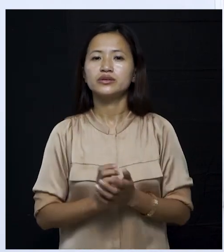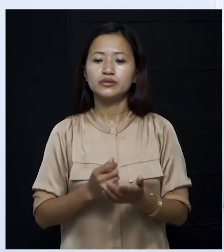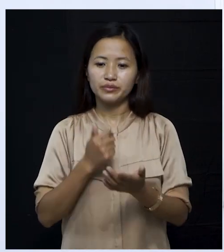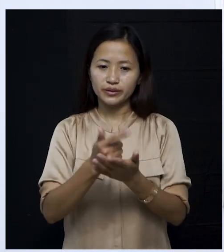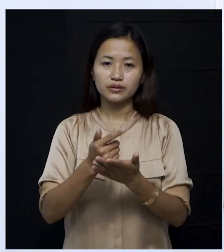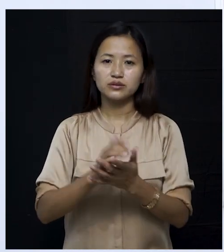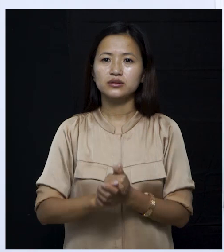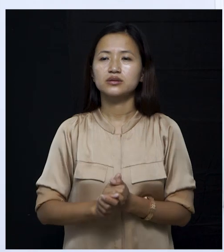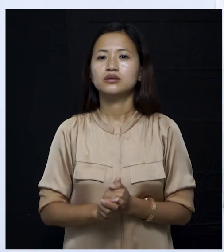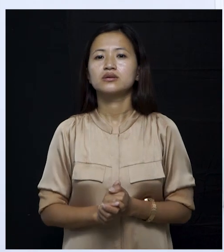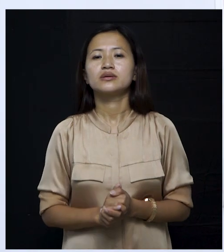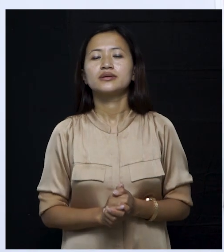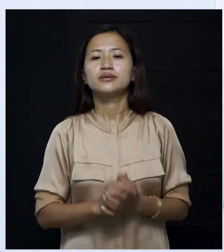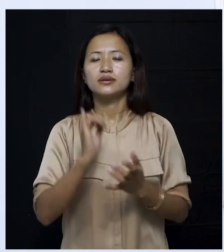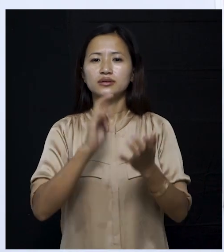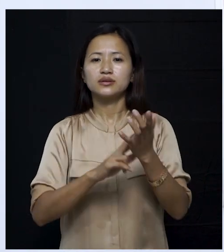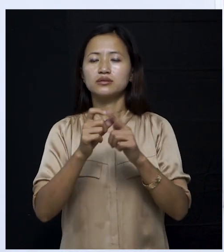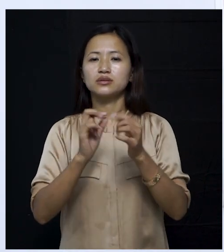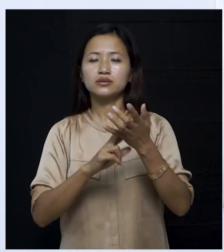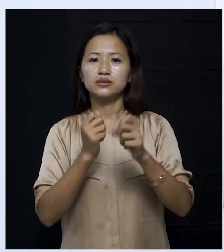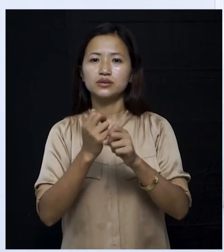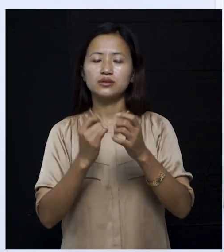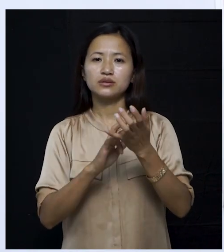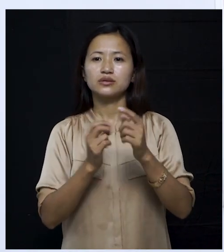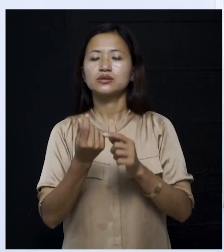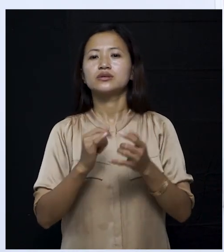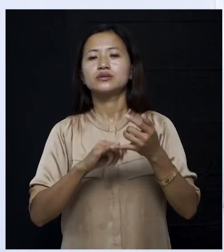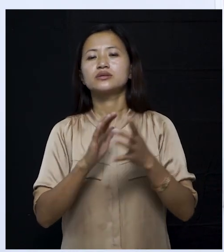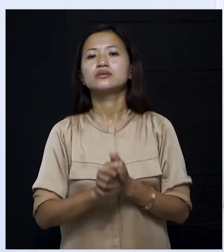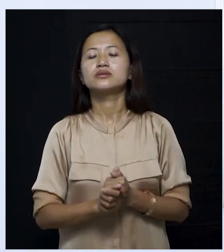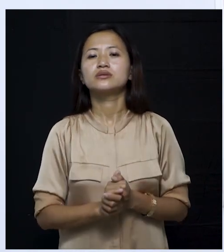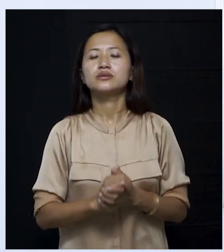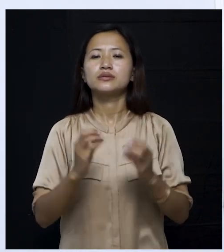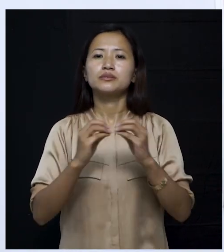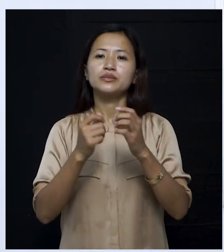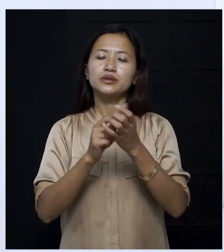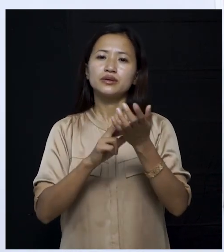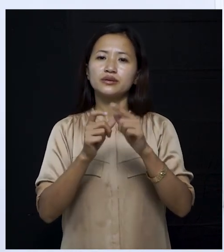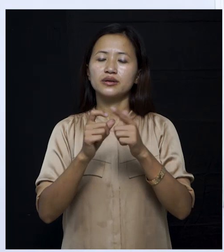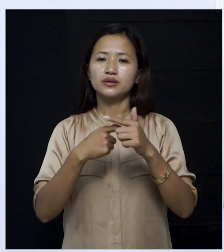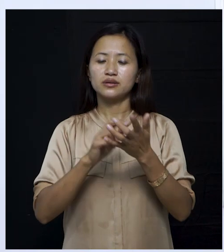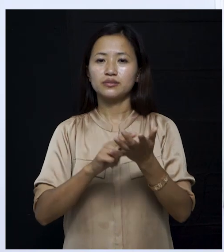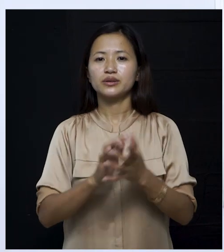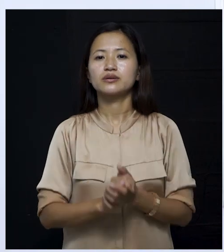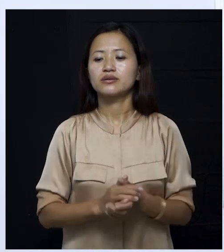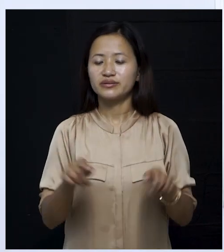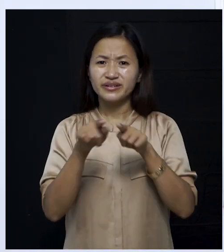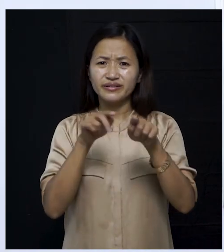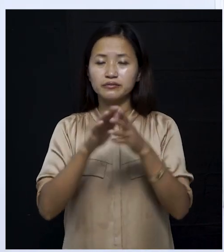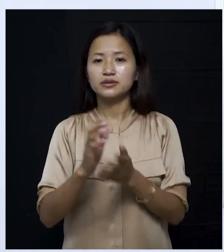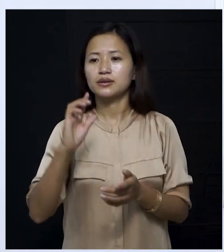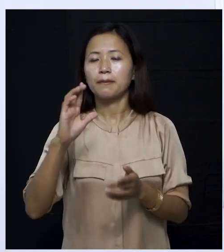which is called as the indigenous bankers. Okay, indigenous bankers, or it can also be referred as the